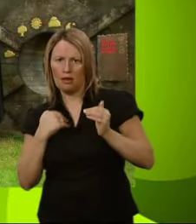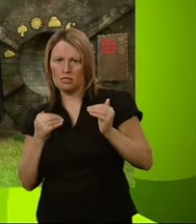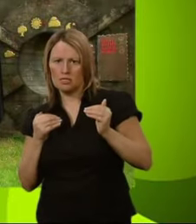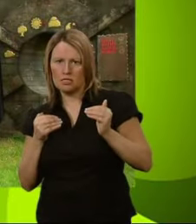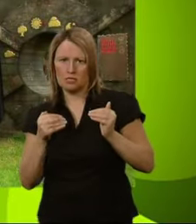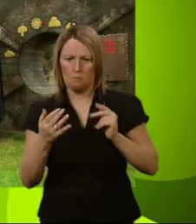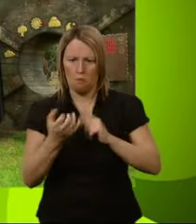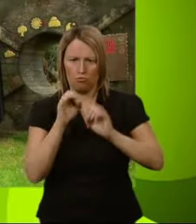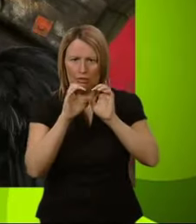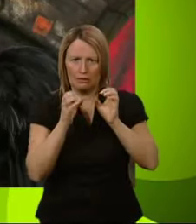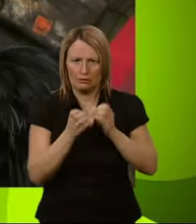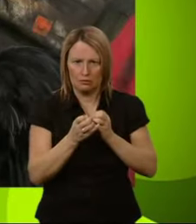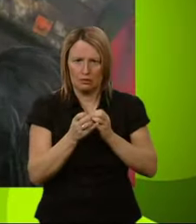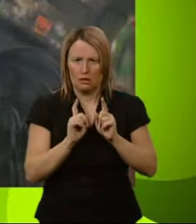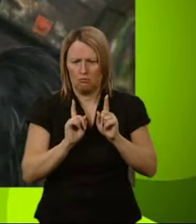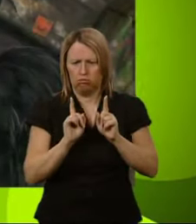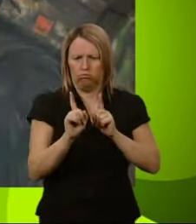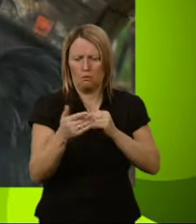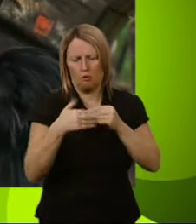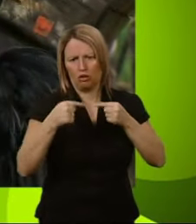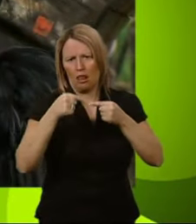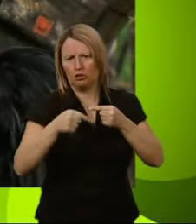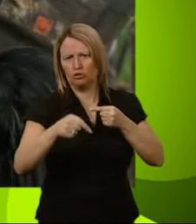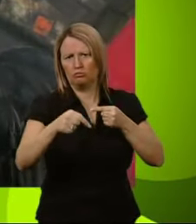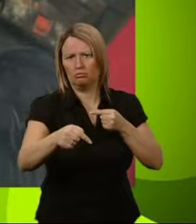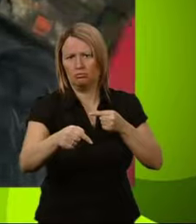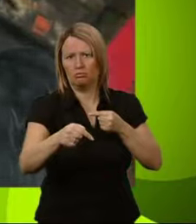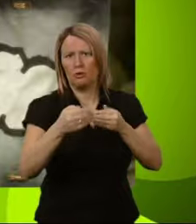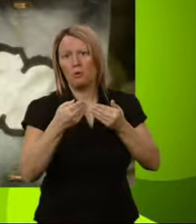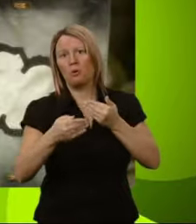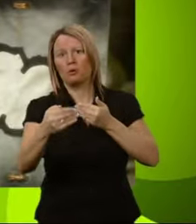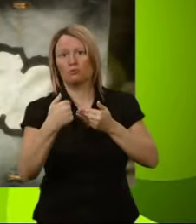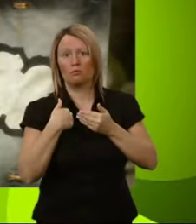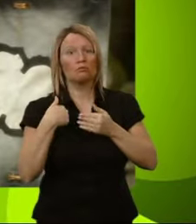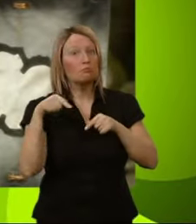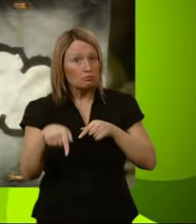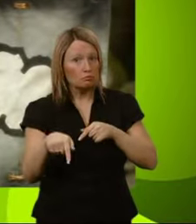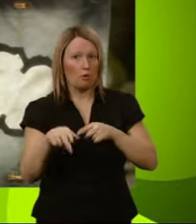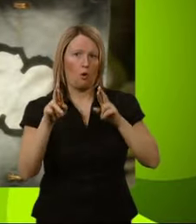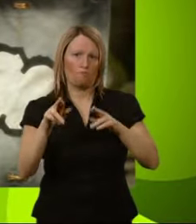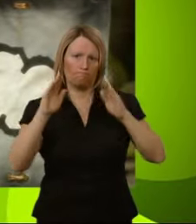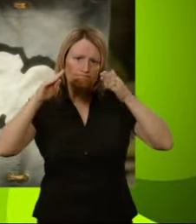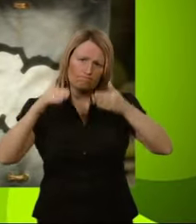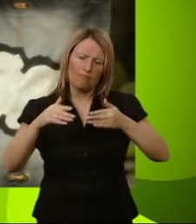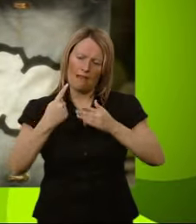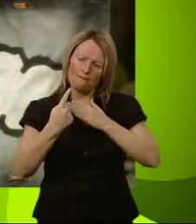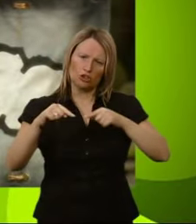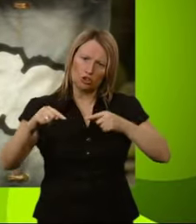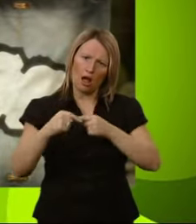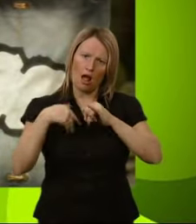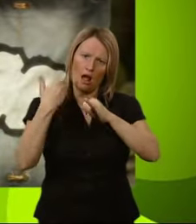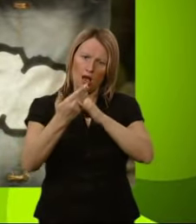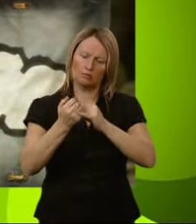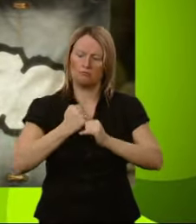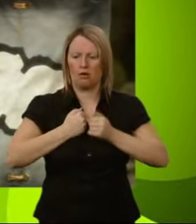able to gain more gold rings and go ahead of her in the future challenges. To do this, I will need to put maximum effort into